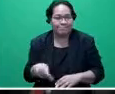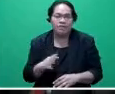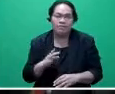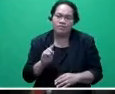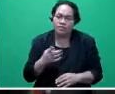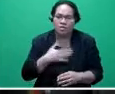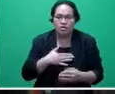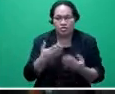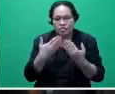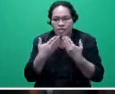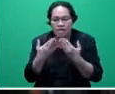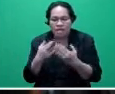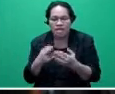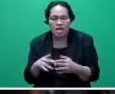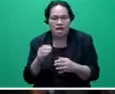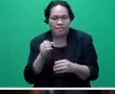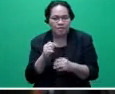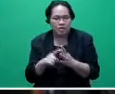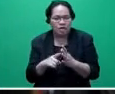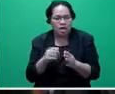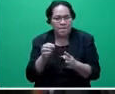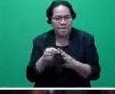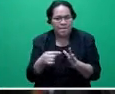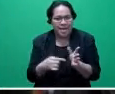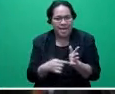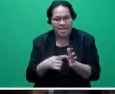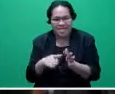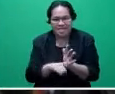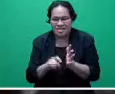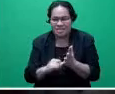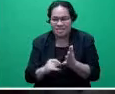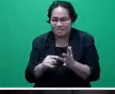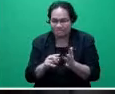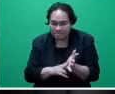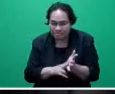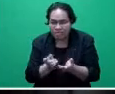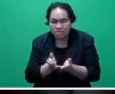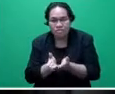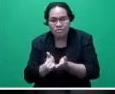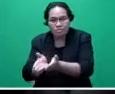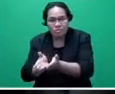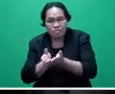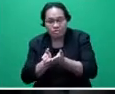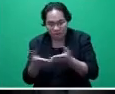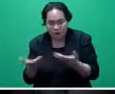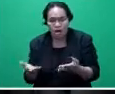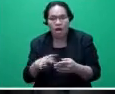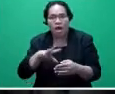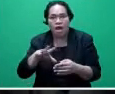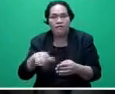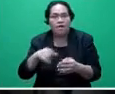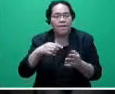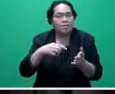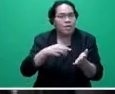Mr. George Patterson and the Patterson Shipping to be the second alternate wide-bodied maritime vessel to operate twice weekly, Monday and Tuesday, Thursday and